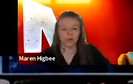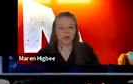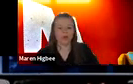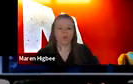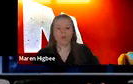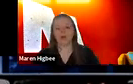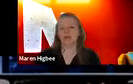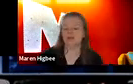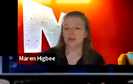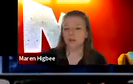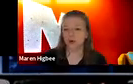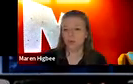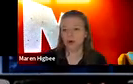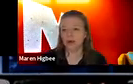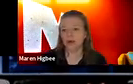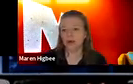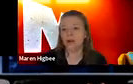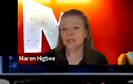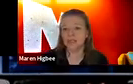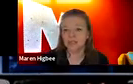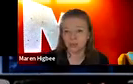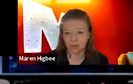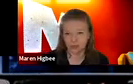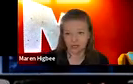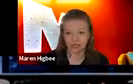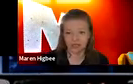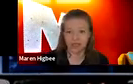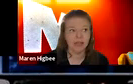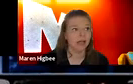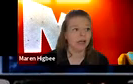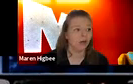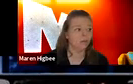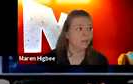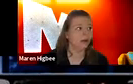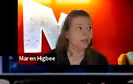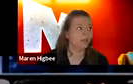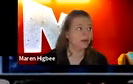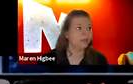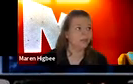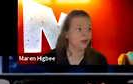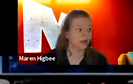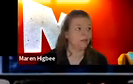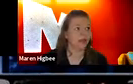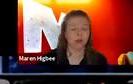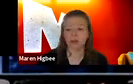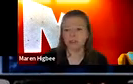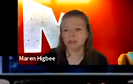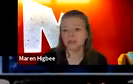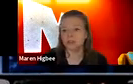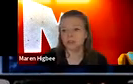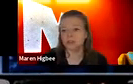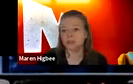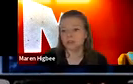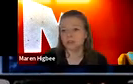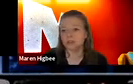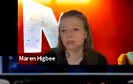learn more about what incorporating American sign language takes. Um, I'm curious if we have any questions.